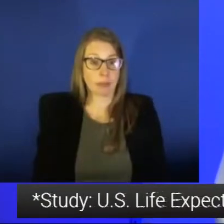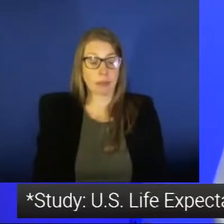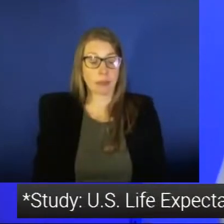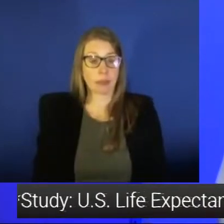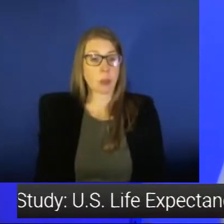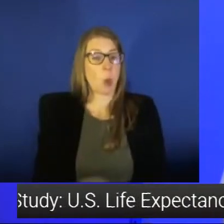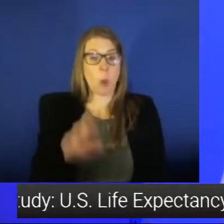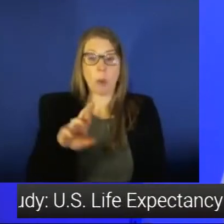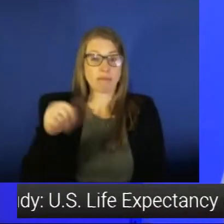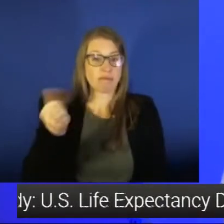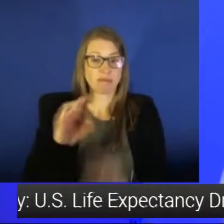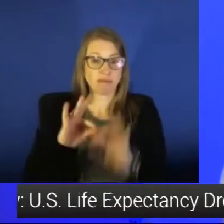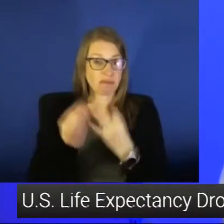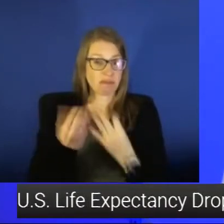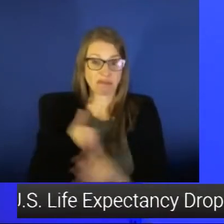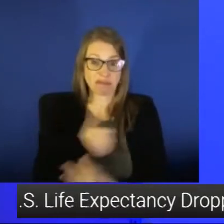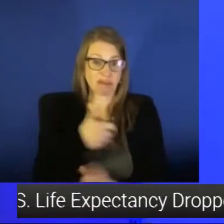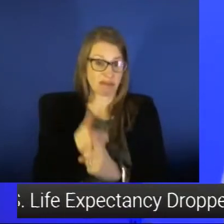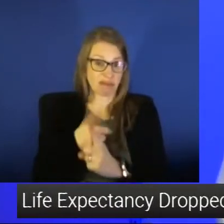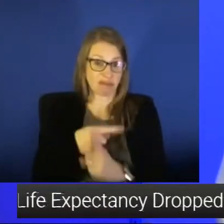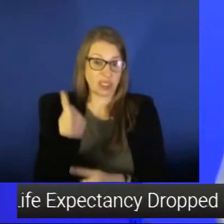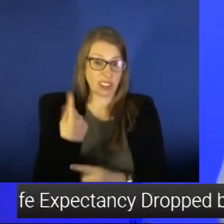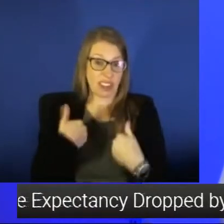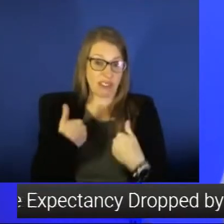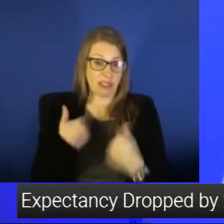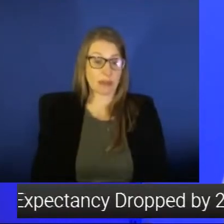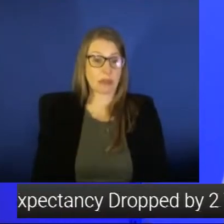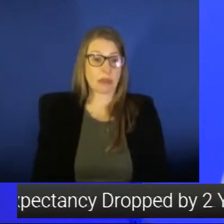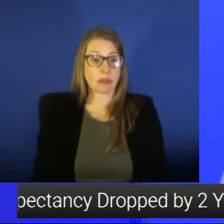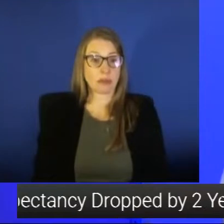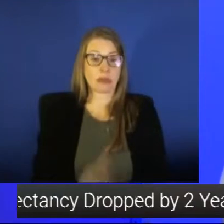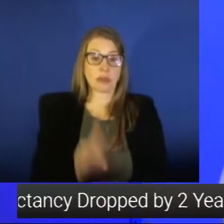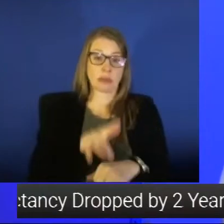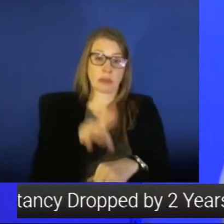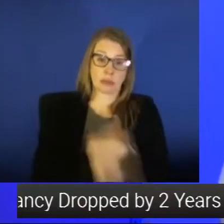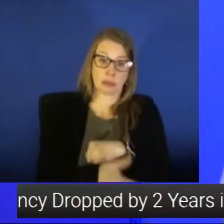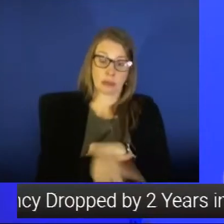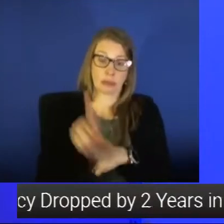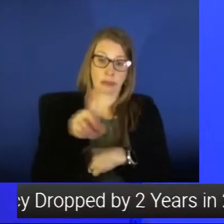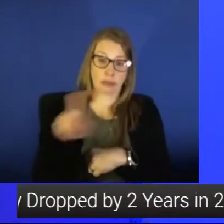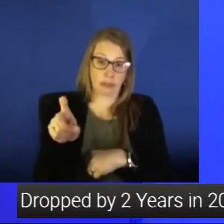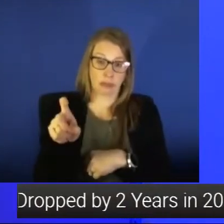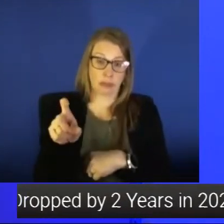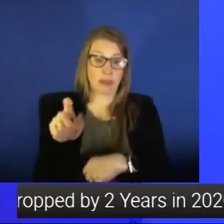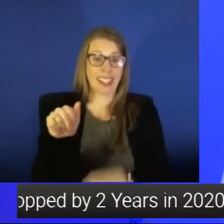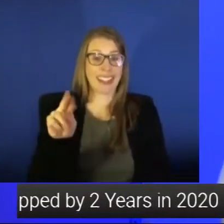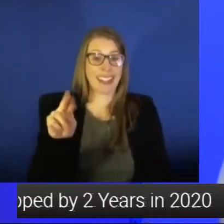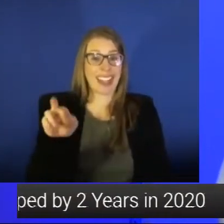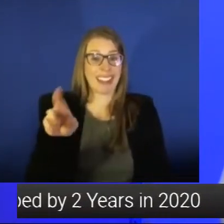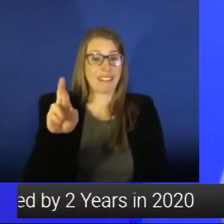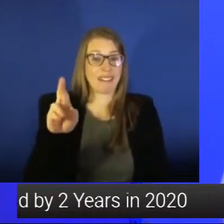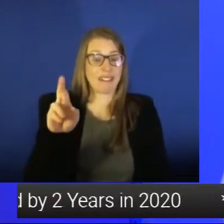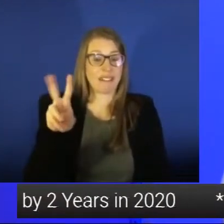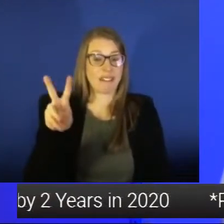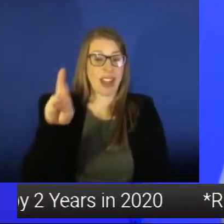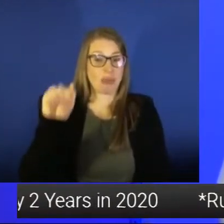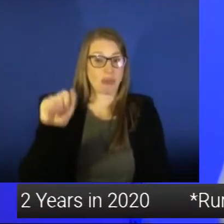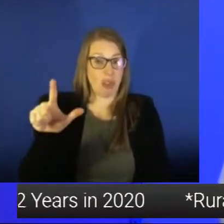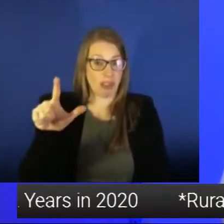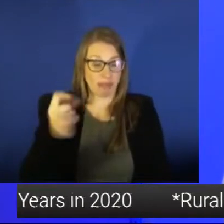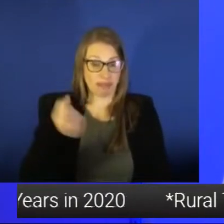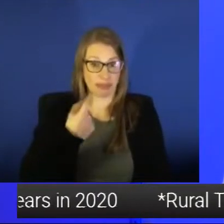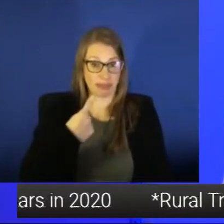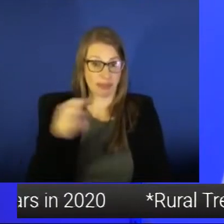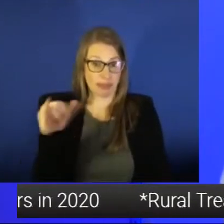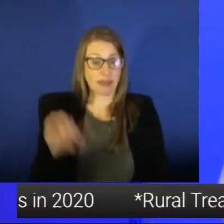we can do to make an early diagnosis. And now we have antiviral agents too. So I think it just adds to our armamentarium on how we